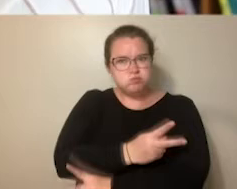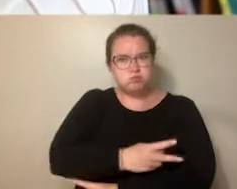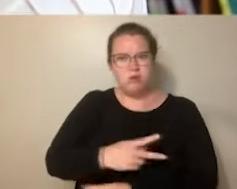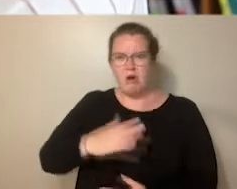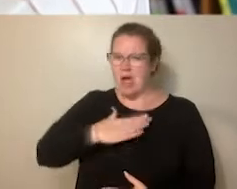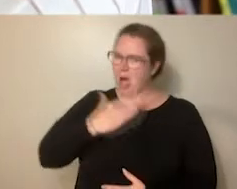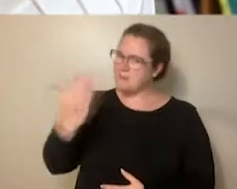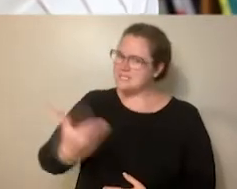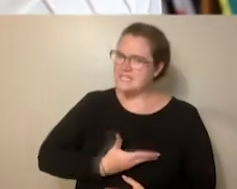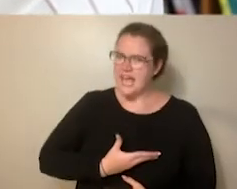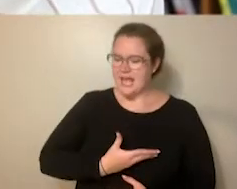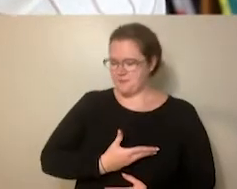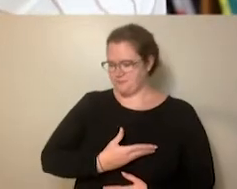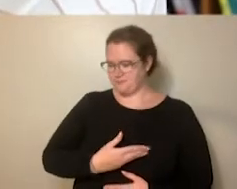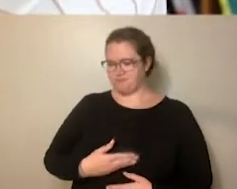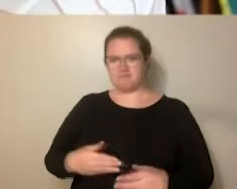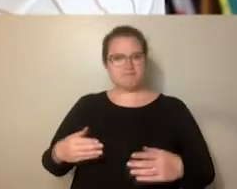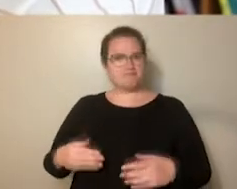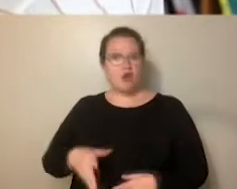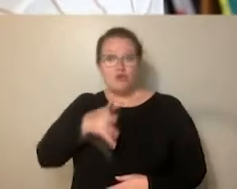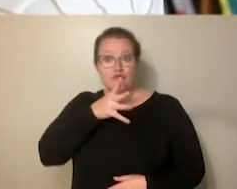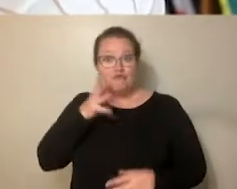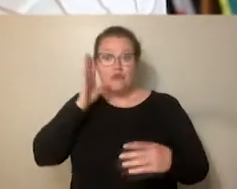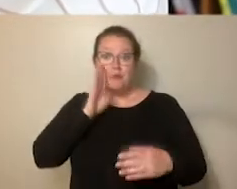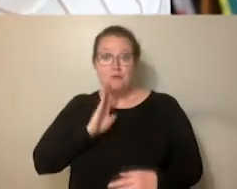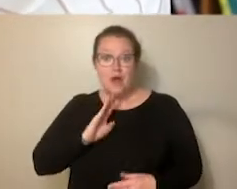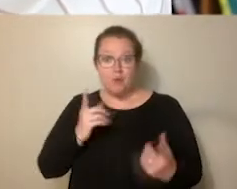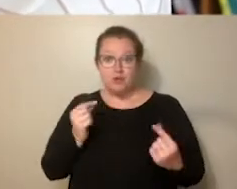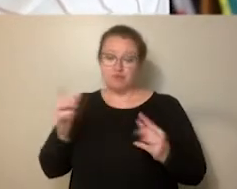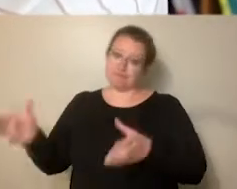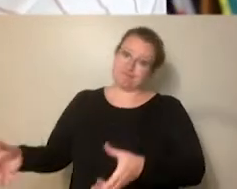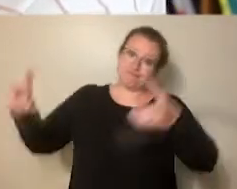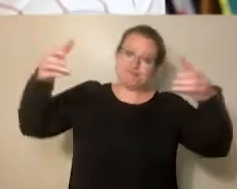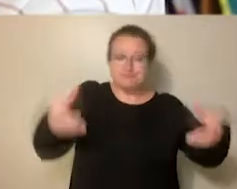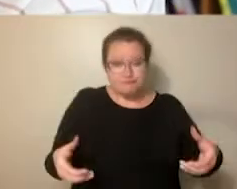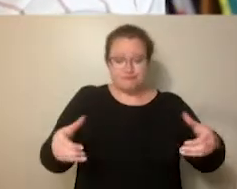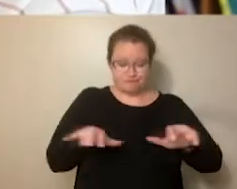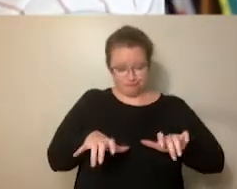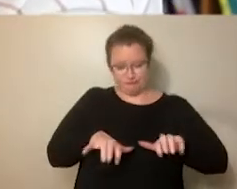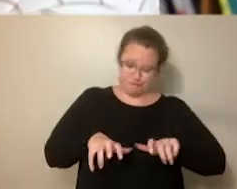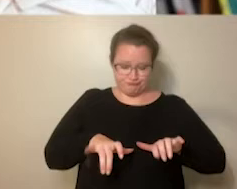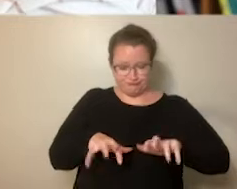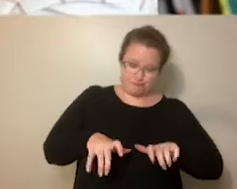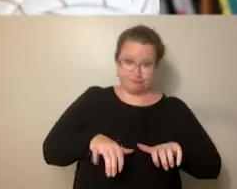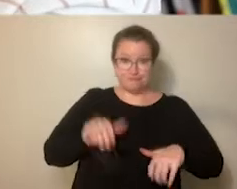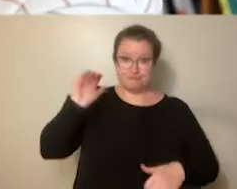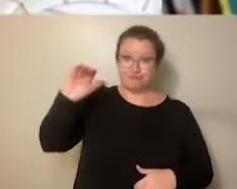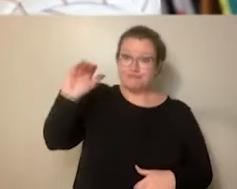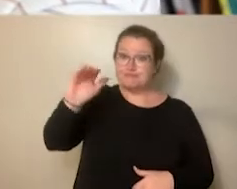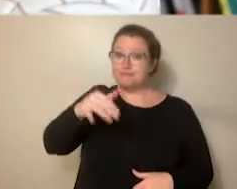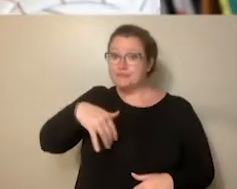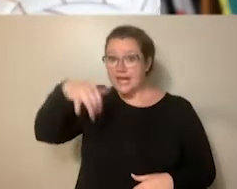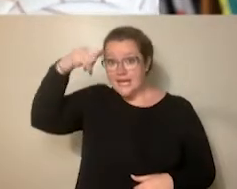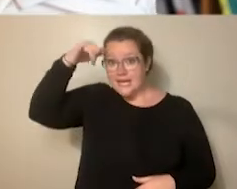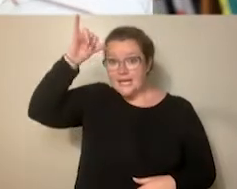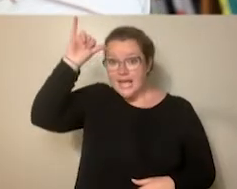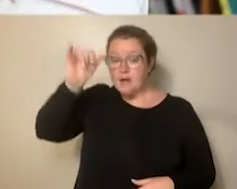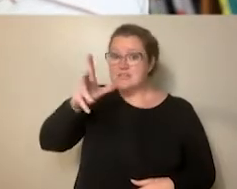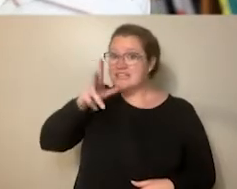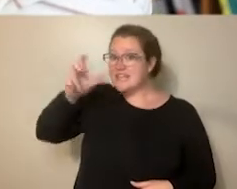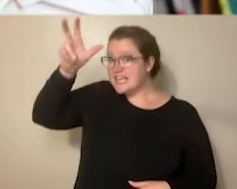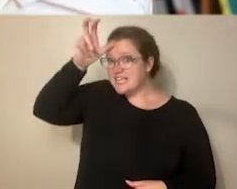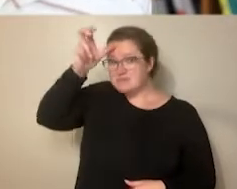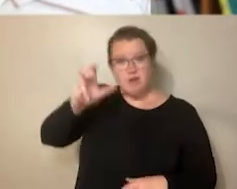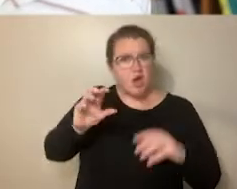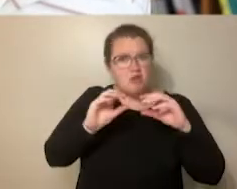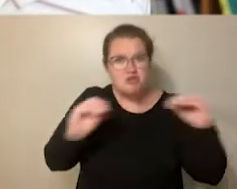Farmer Brown got out his own typewriter. Dear cows and hens, there will be no electric blankets. You are cows